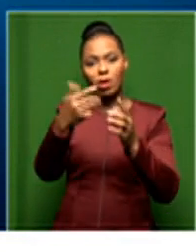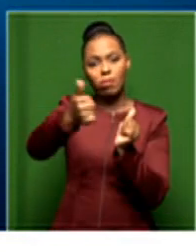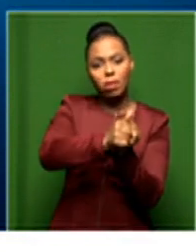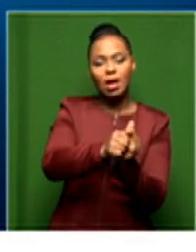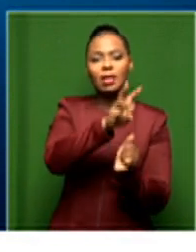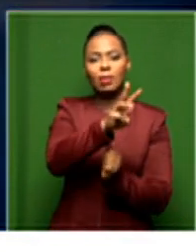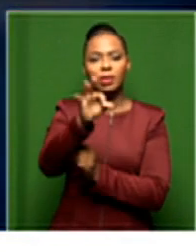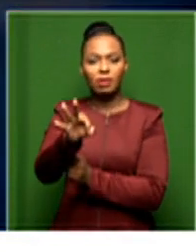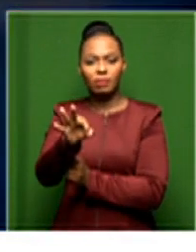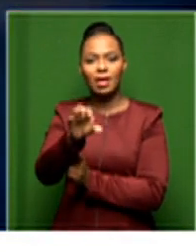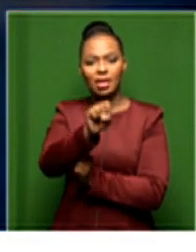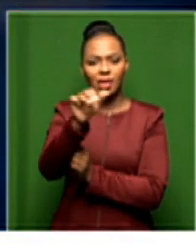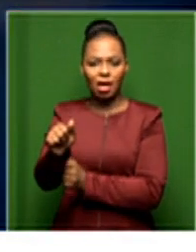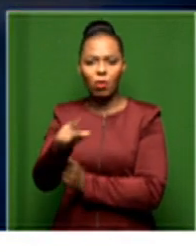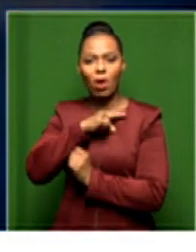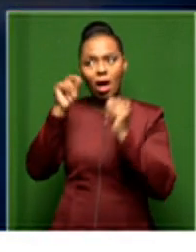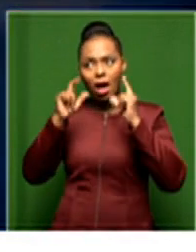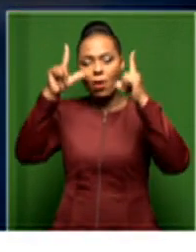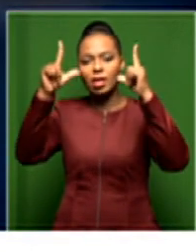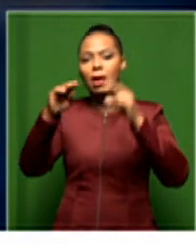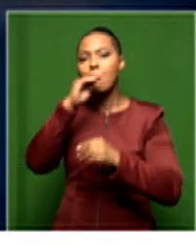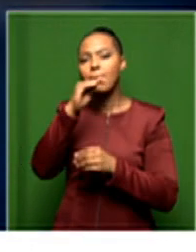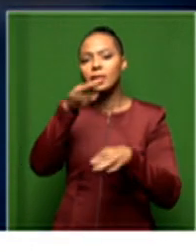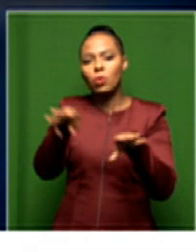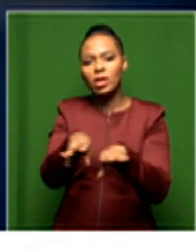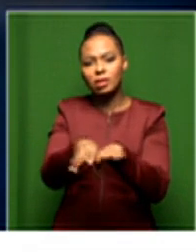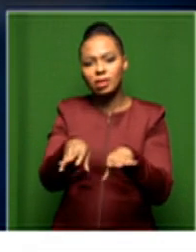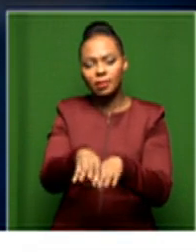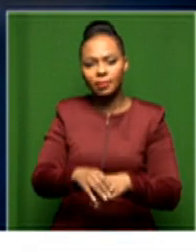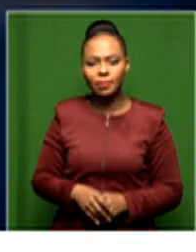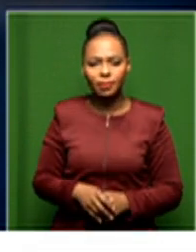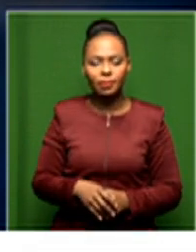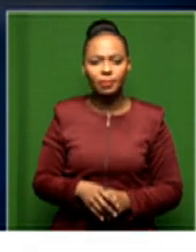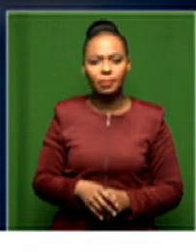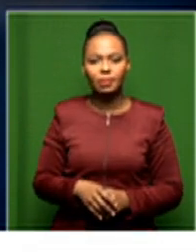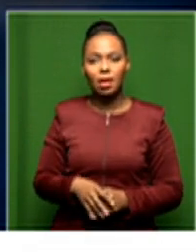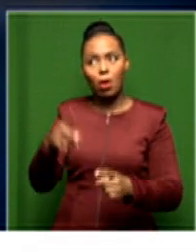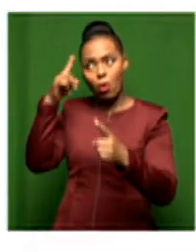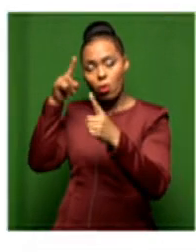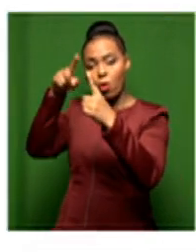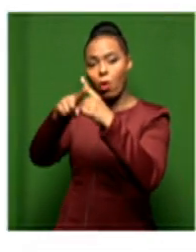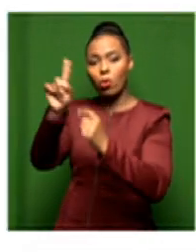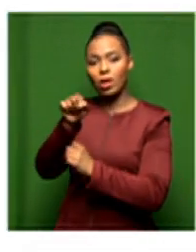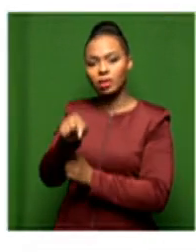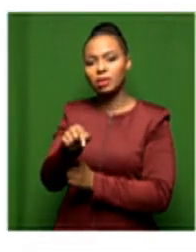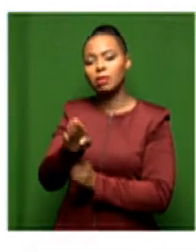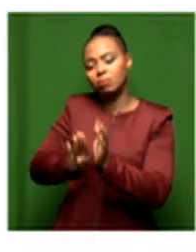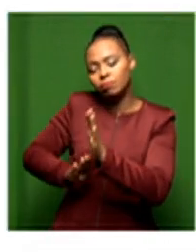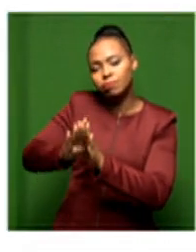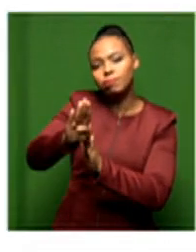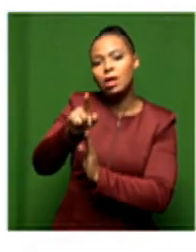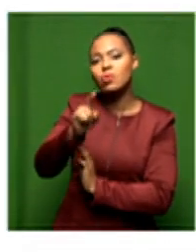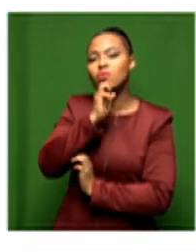WWF SA to create awareness around plastic waste? Our goal is to promote the usage of plastic